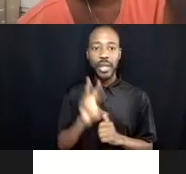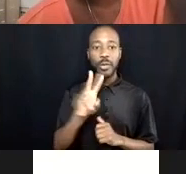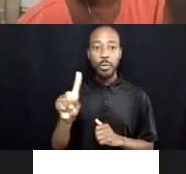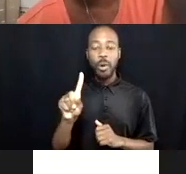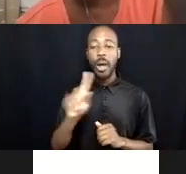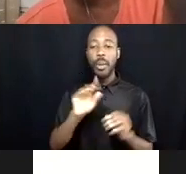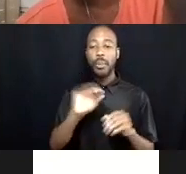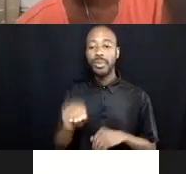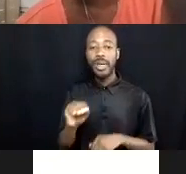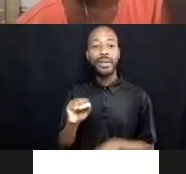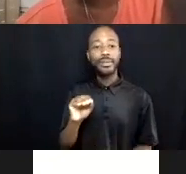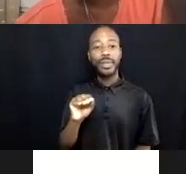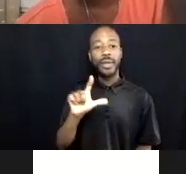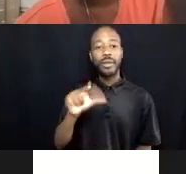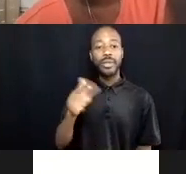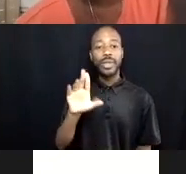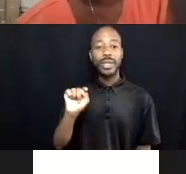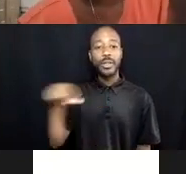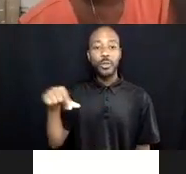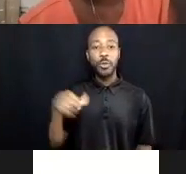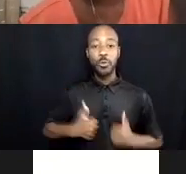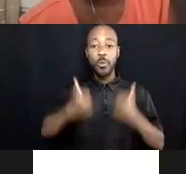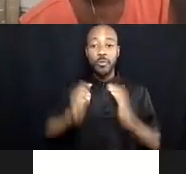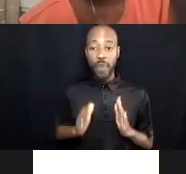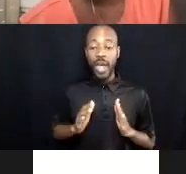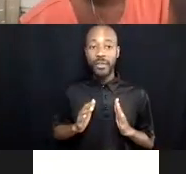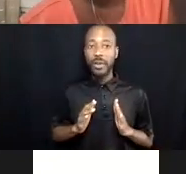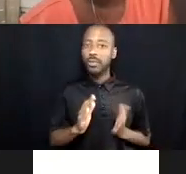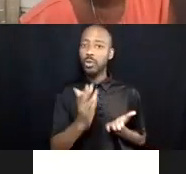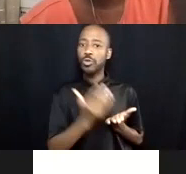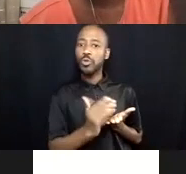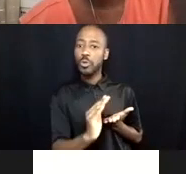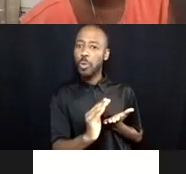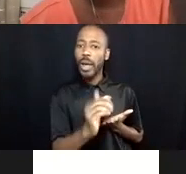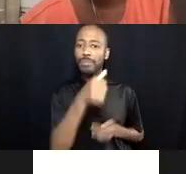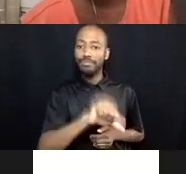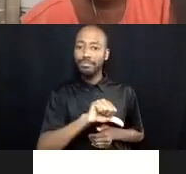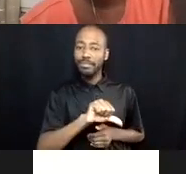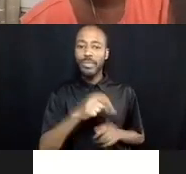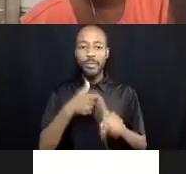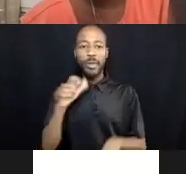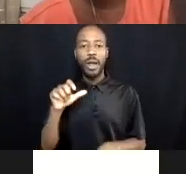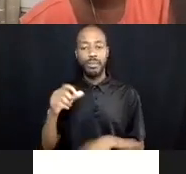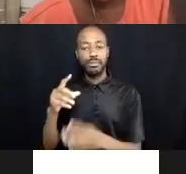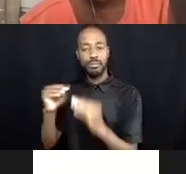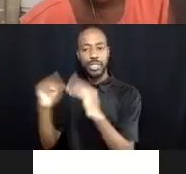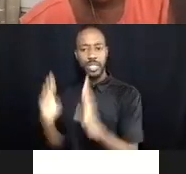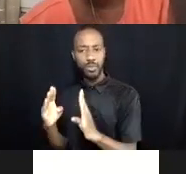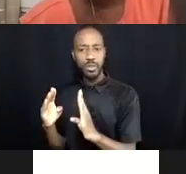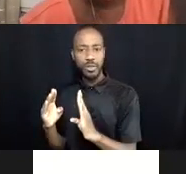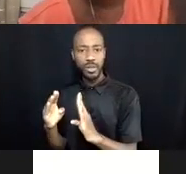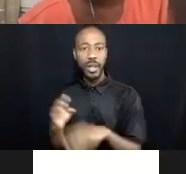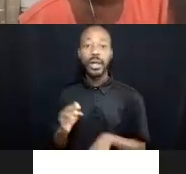domestic violence shelters in 2012, and nearly one over three were wrongly arrested as the abusive